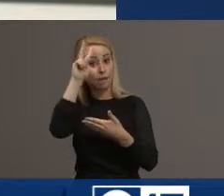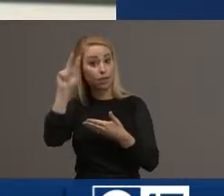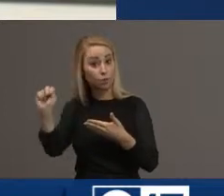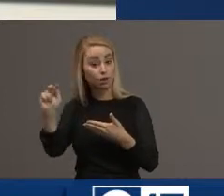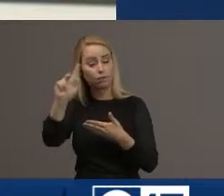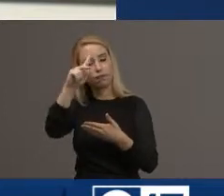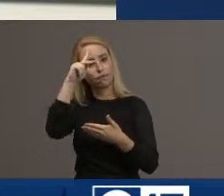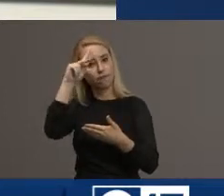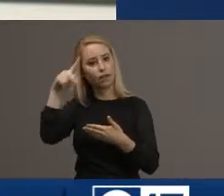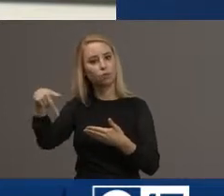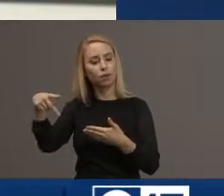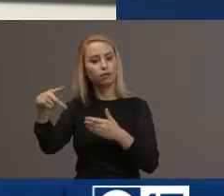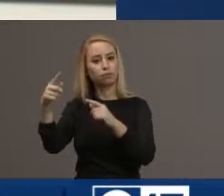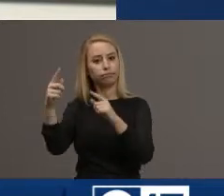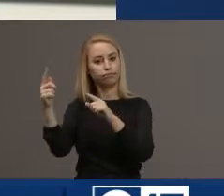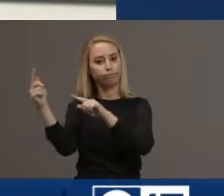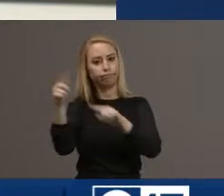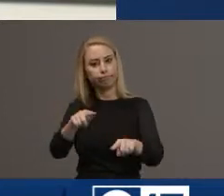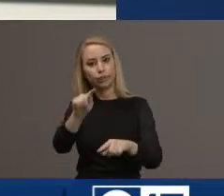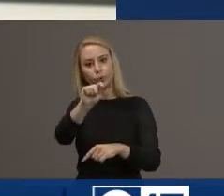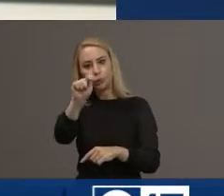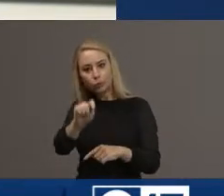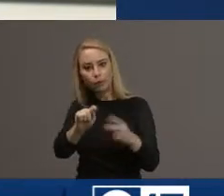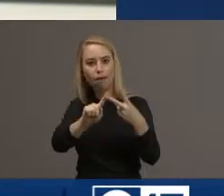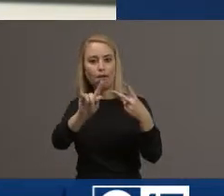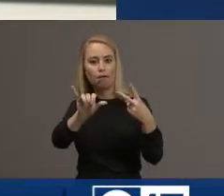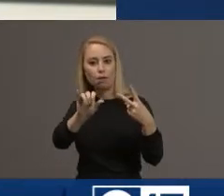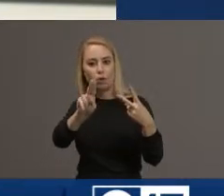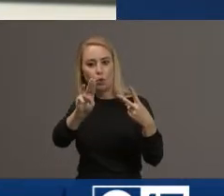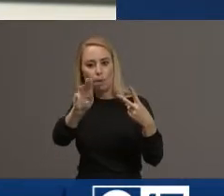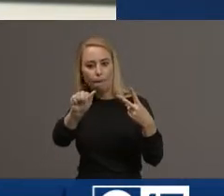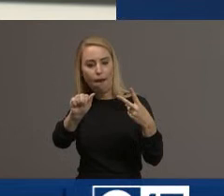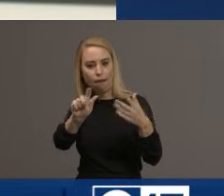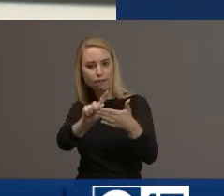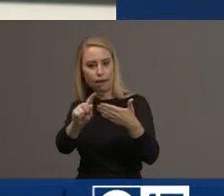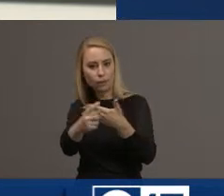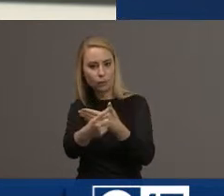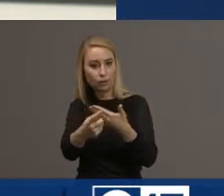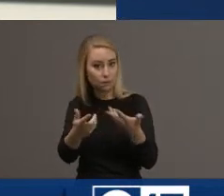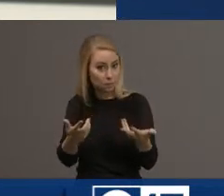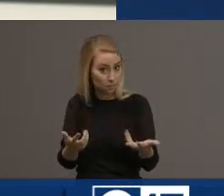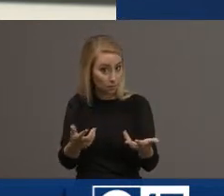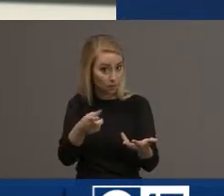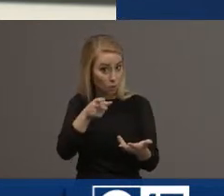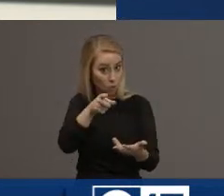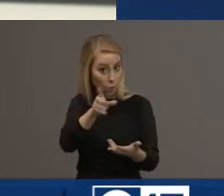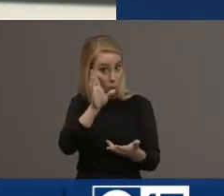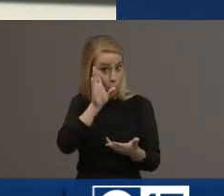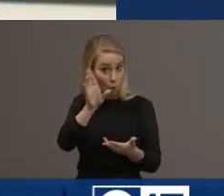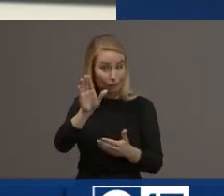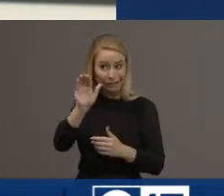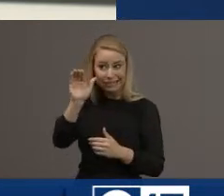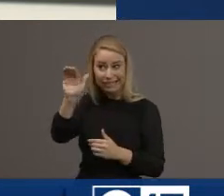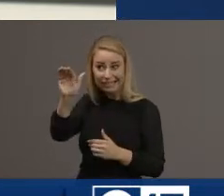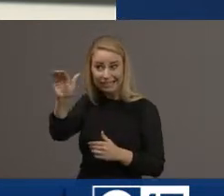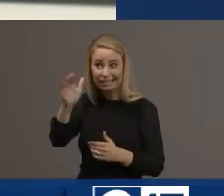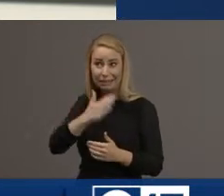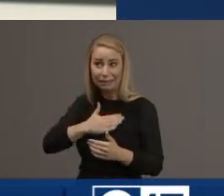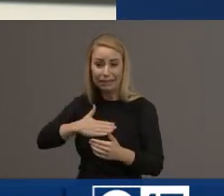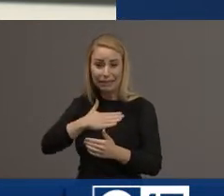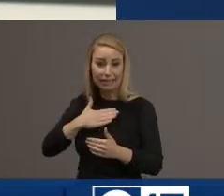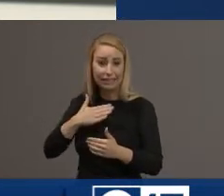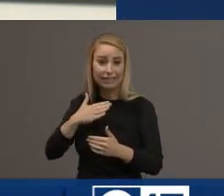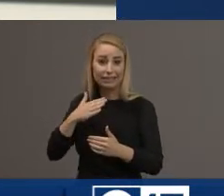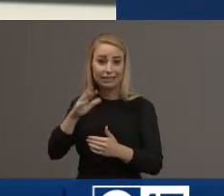Yuma, would you be in a position to encourage the White House to discourage crowds? Yes,